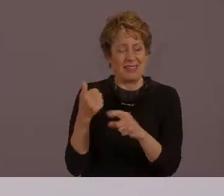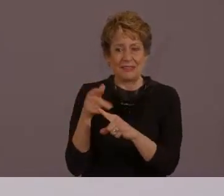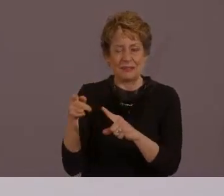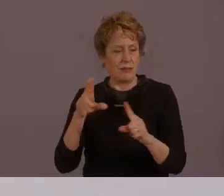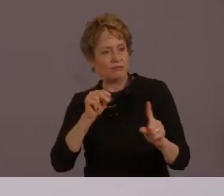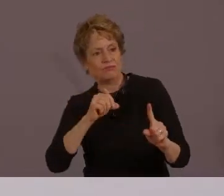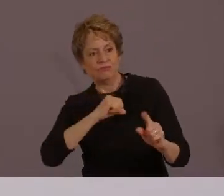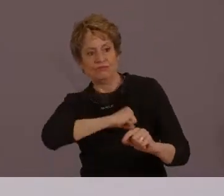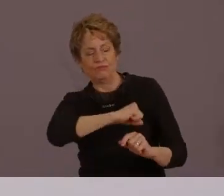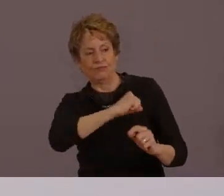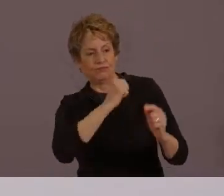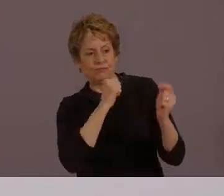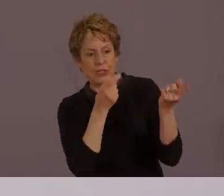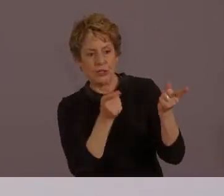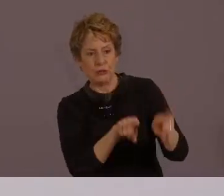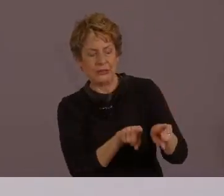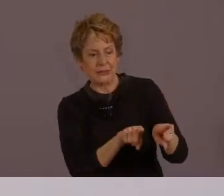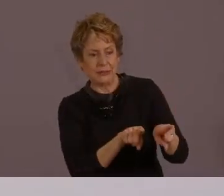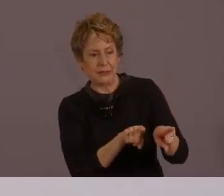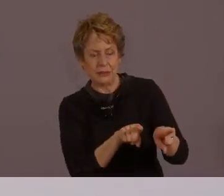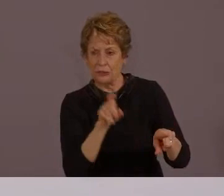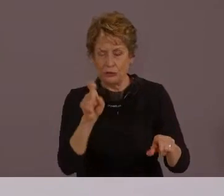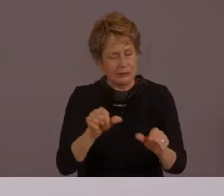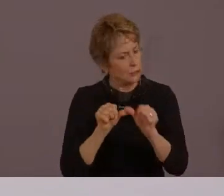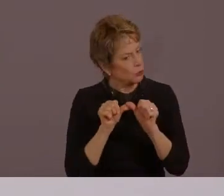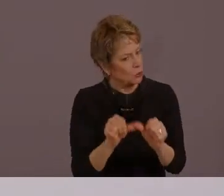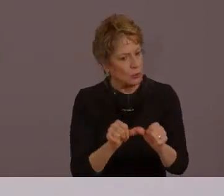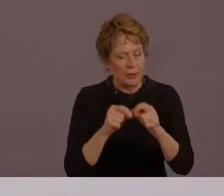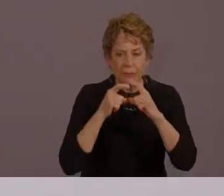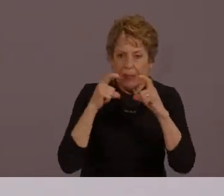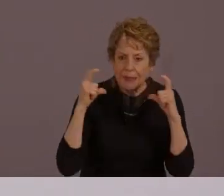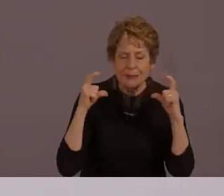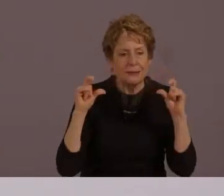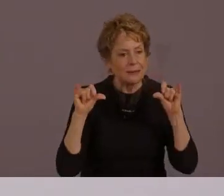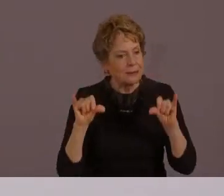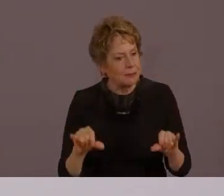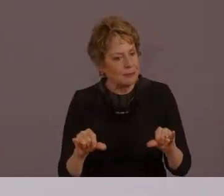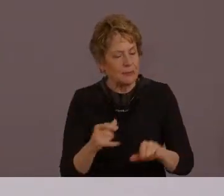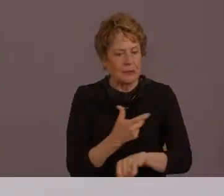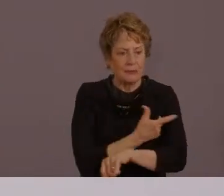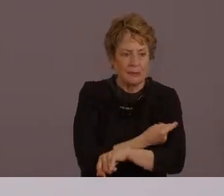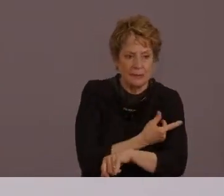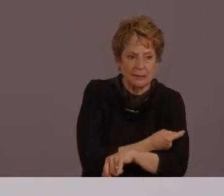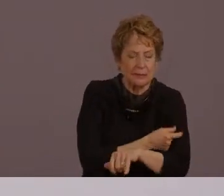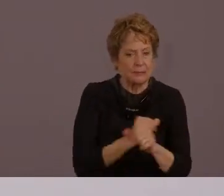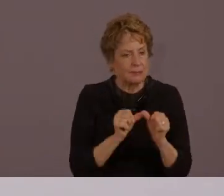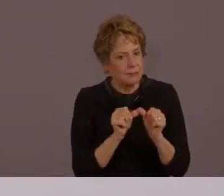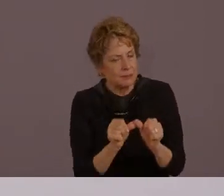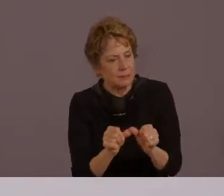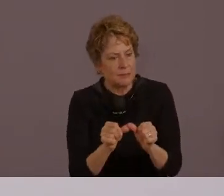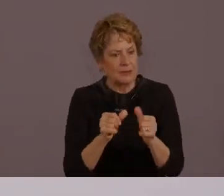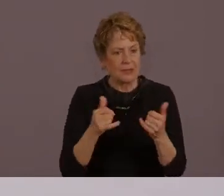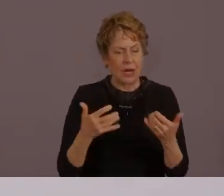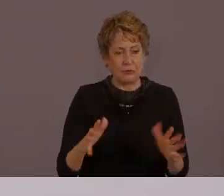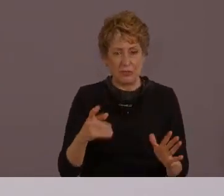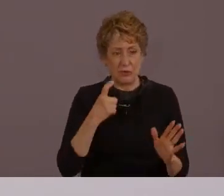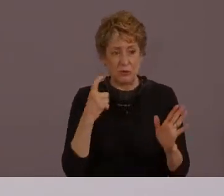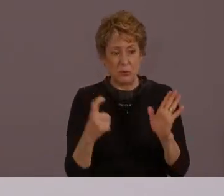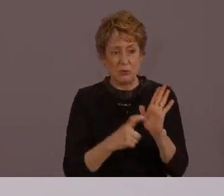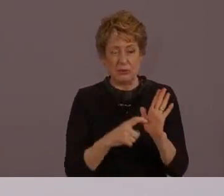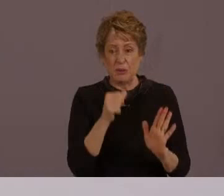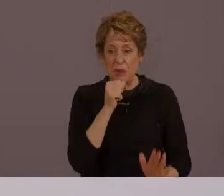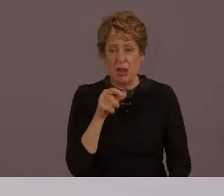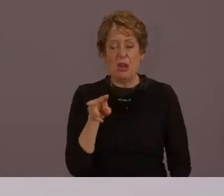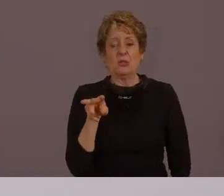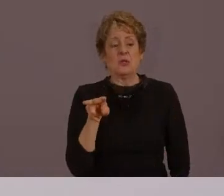continue to vaccinate, that masks work. We've already seen bars in Tempe and Scottsdale. Even last night,